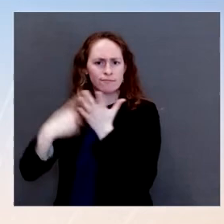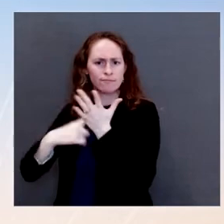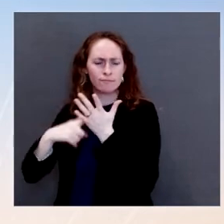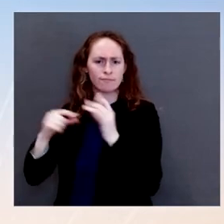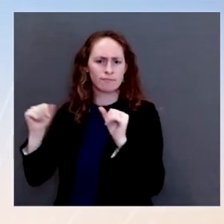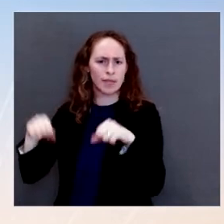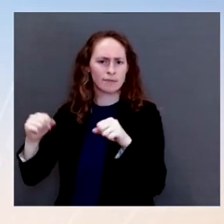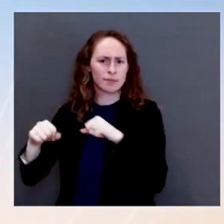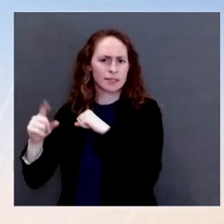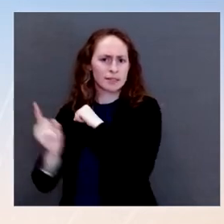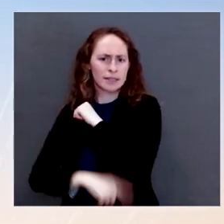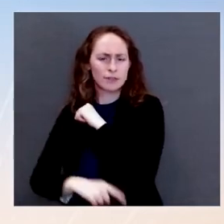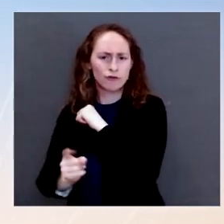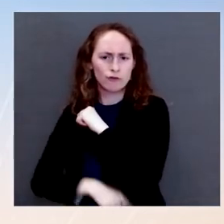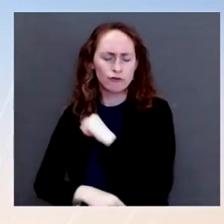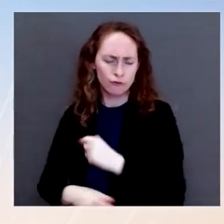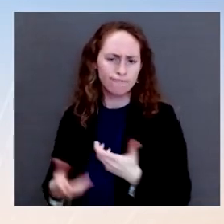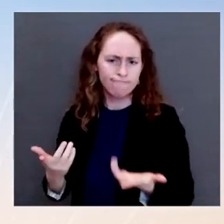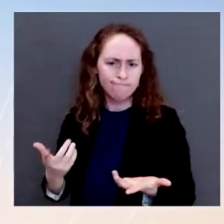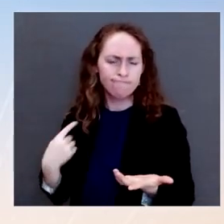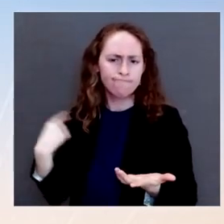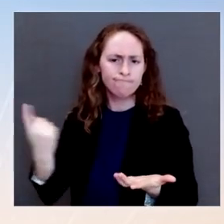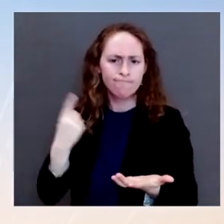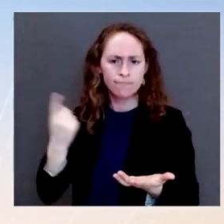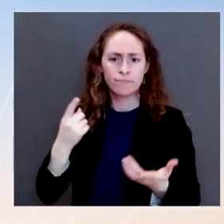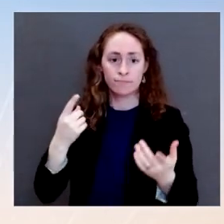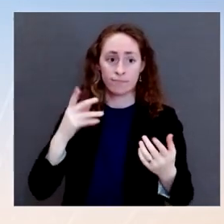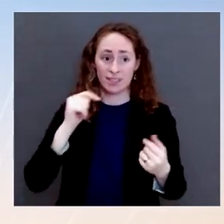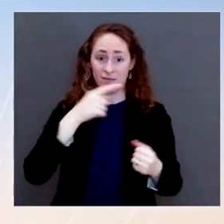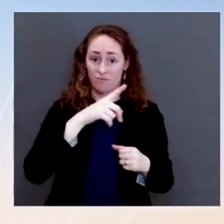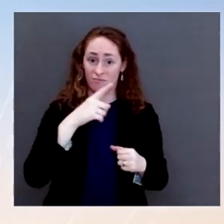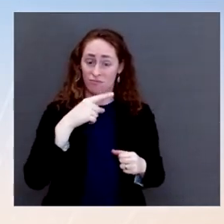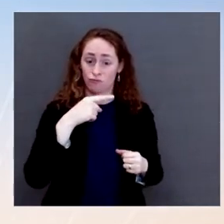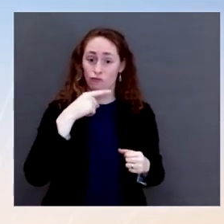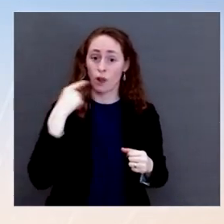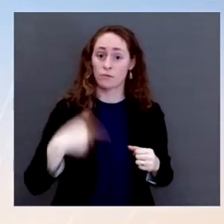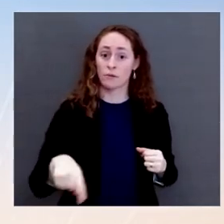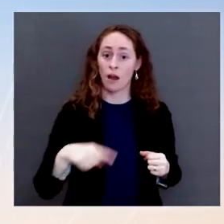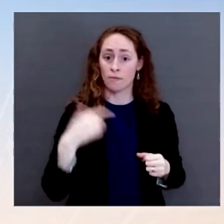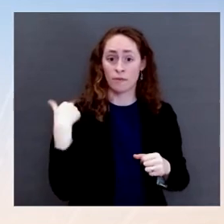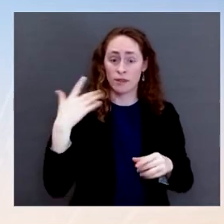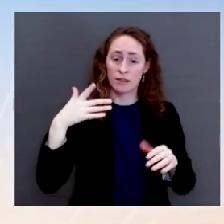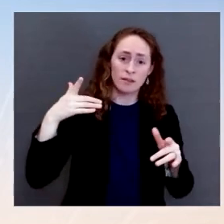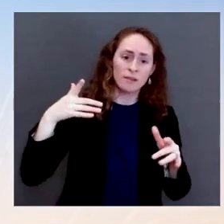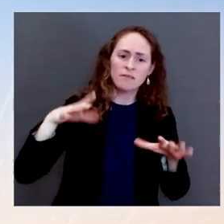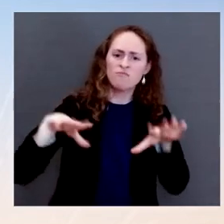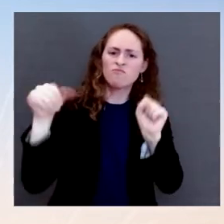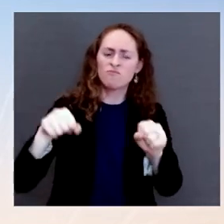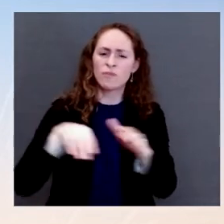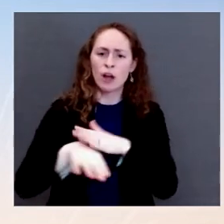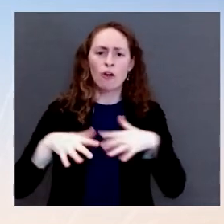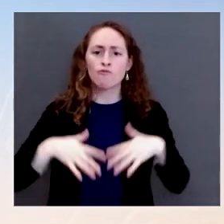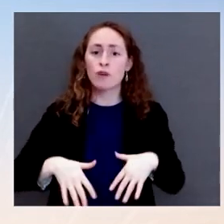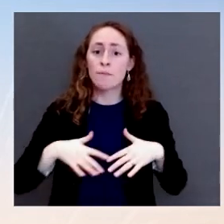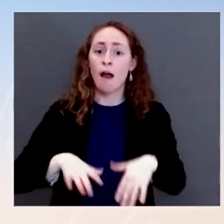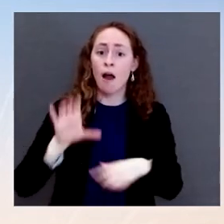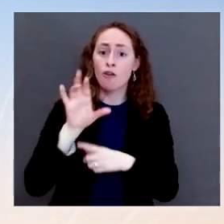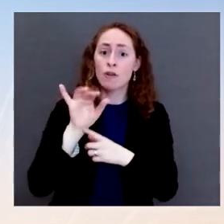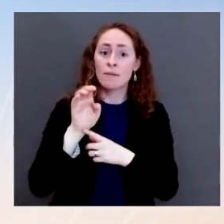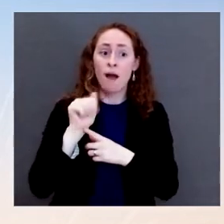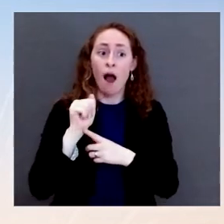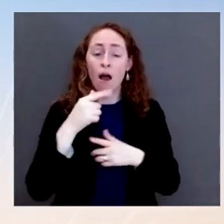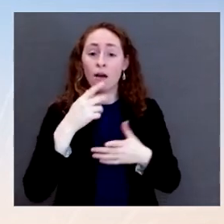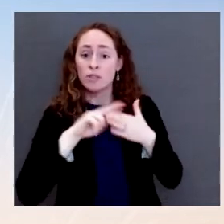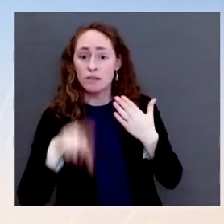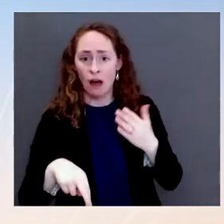first, our objective at this point, Mara, is of course to prevent them from moving forward and to convey on the front end